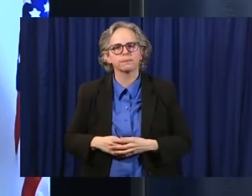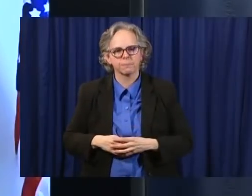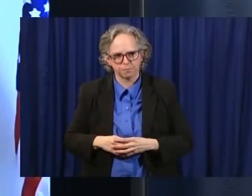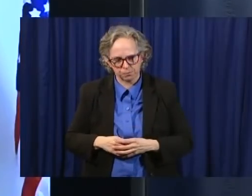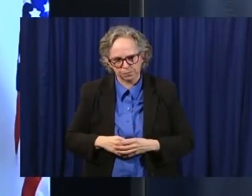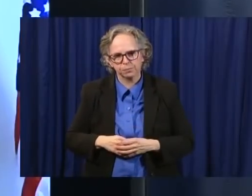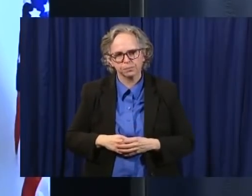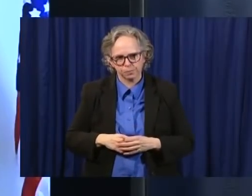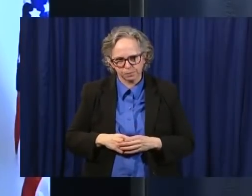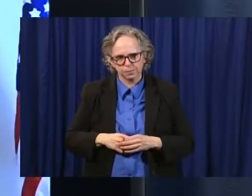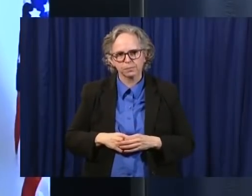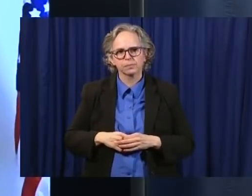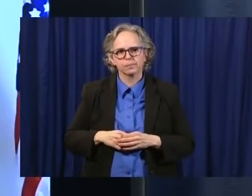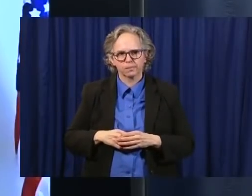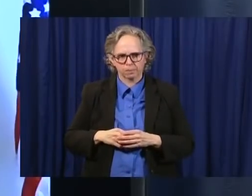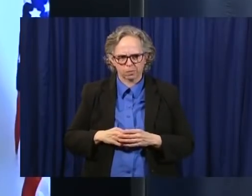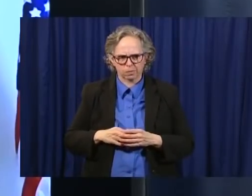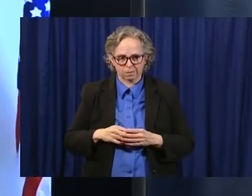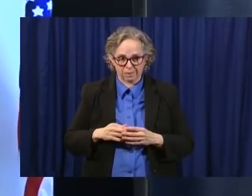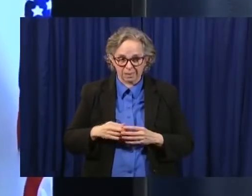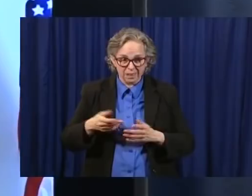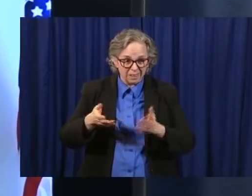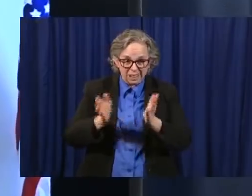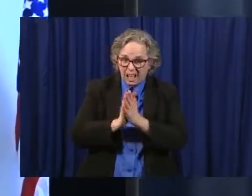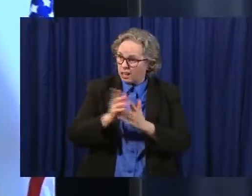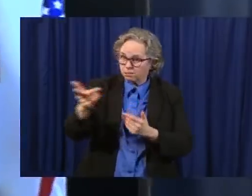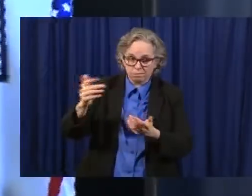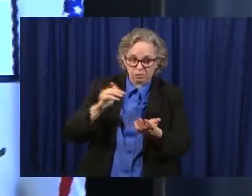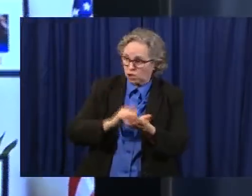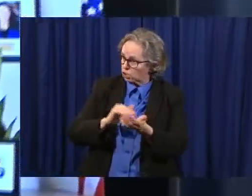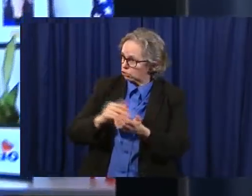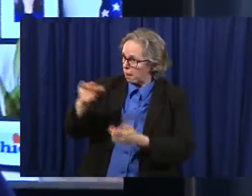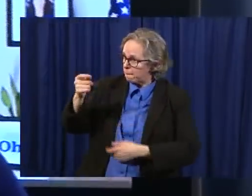would do testing. Dr. Parra, did you want to speak to that?